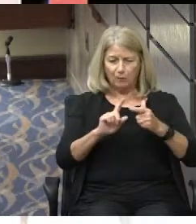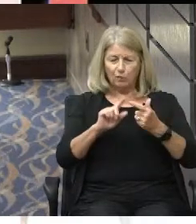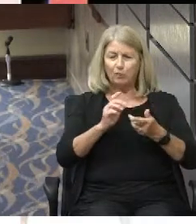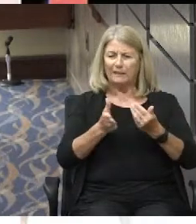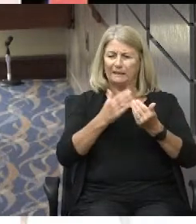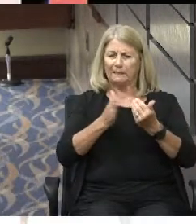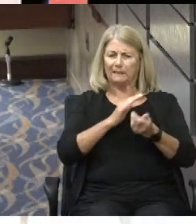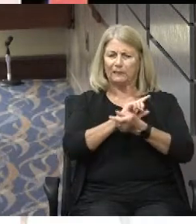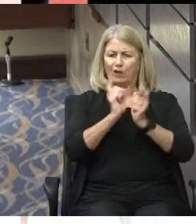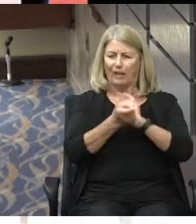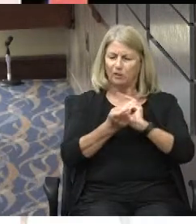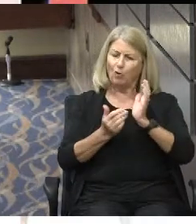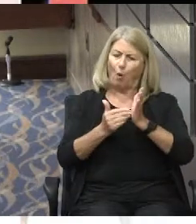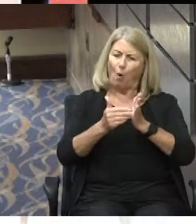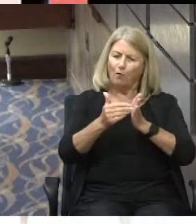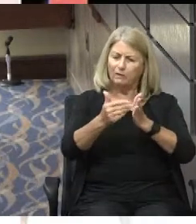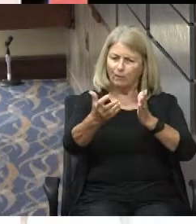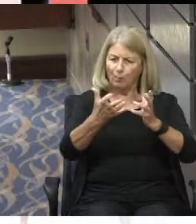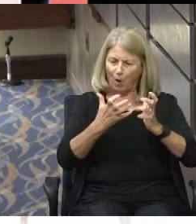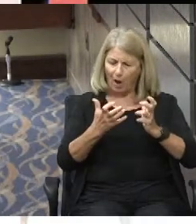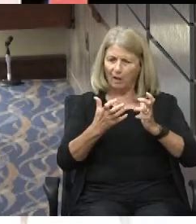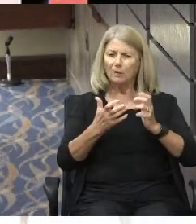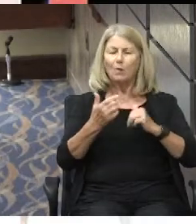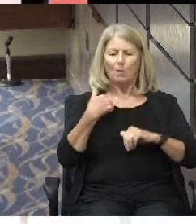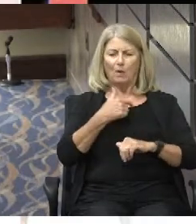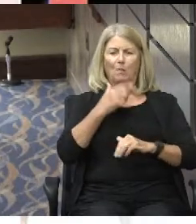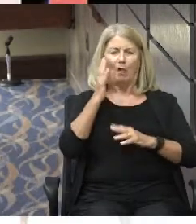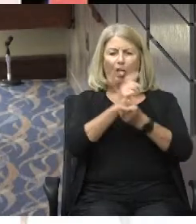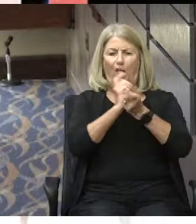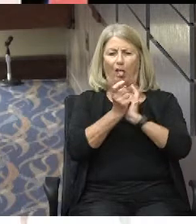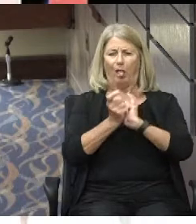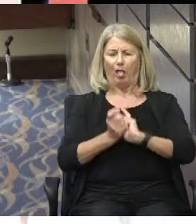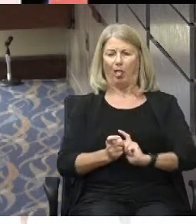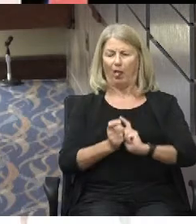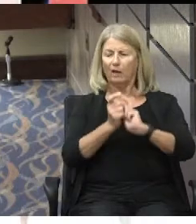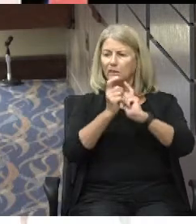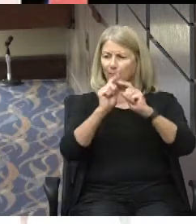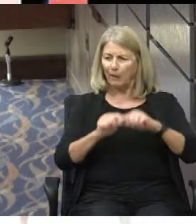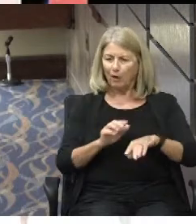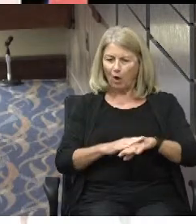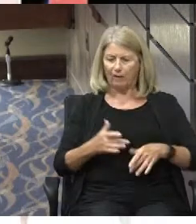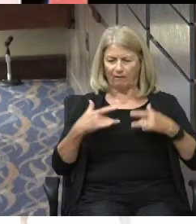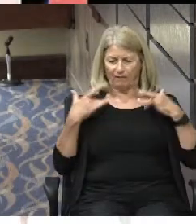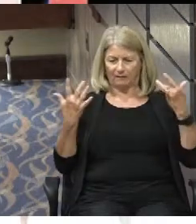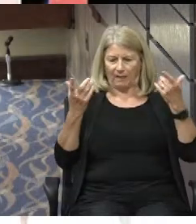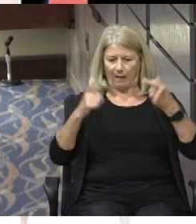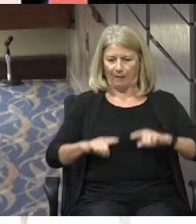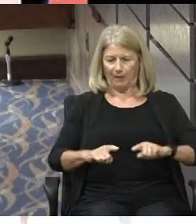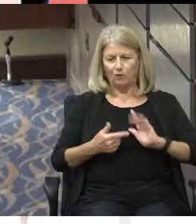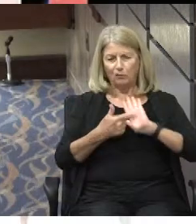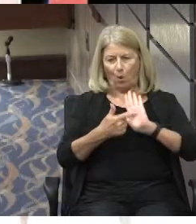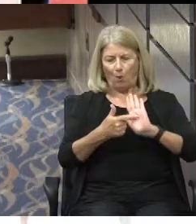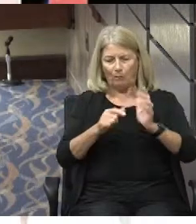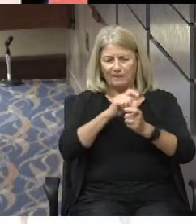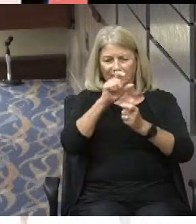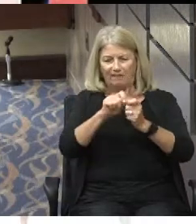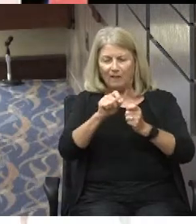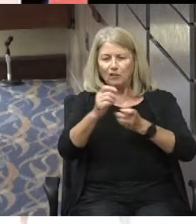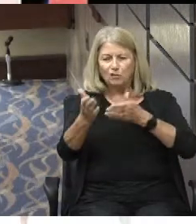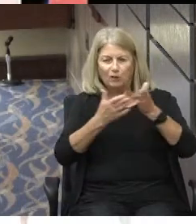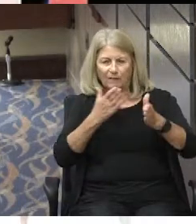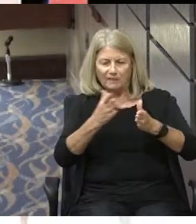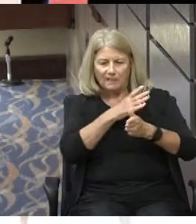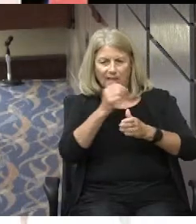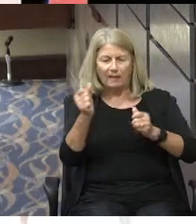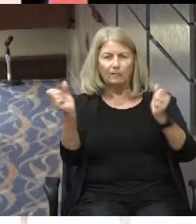frequently as we want. We anticipate changing it to reflect various events going on, highlighting specific services or scenes in Waco, and we wanted to